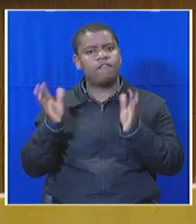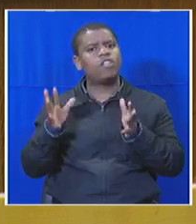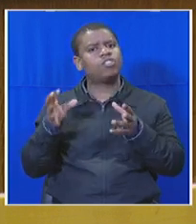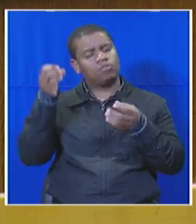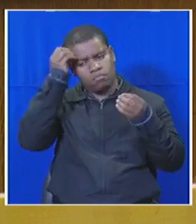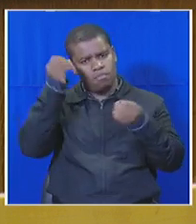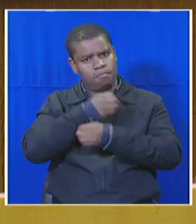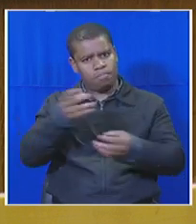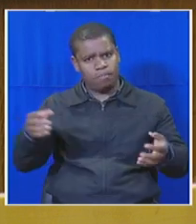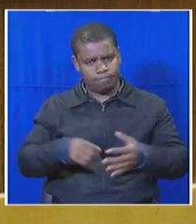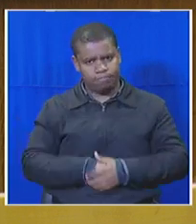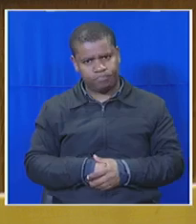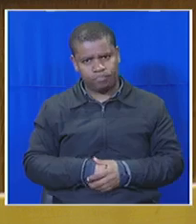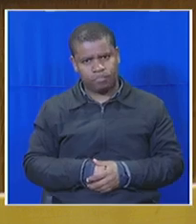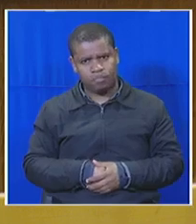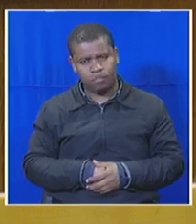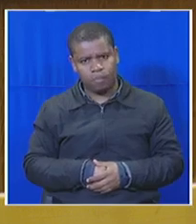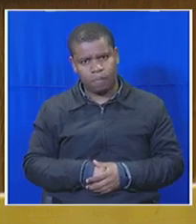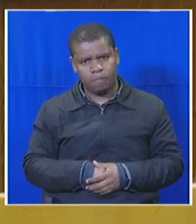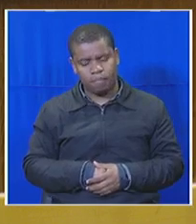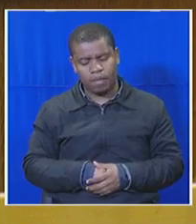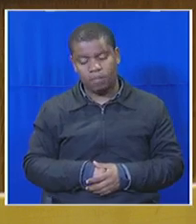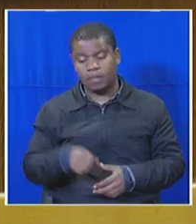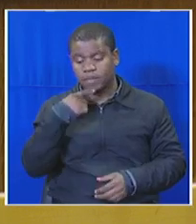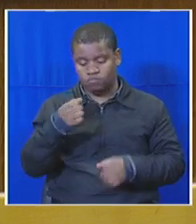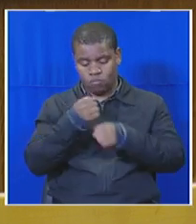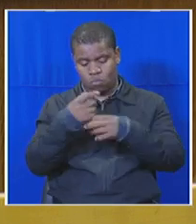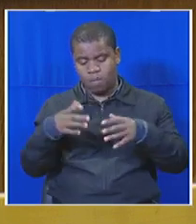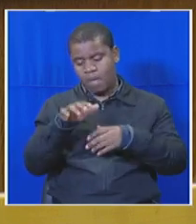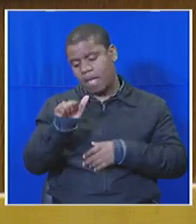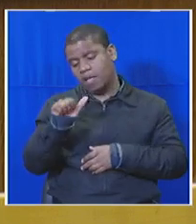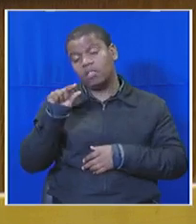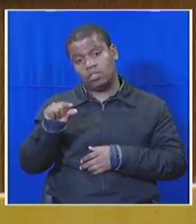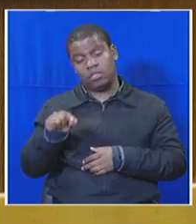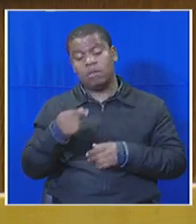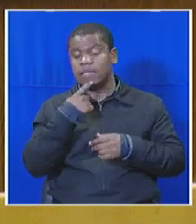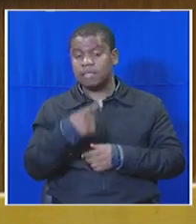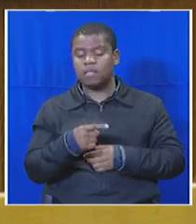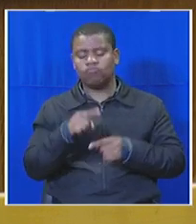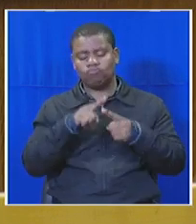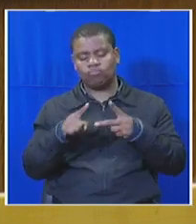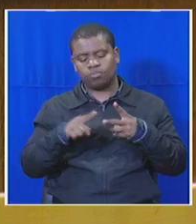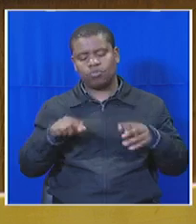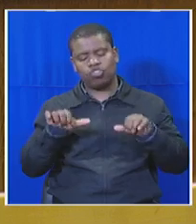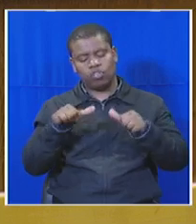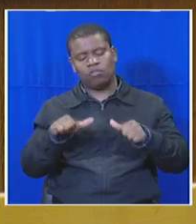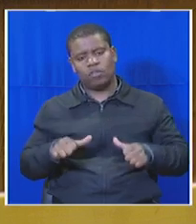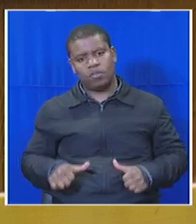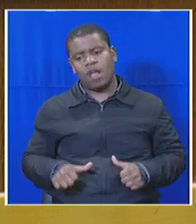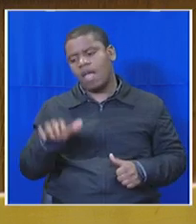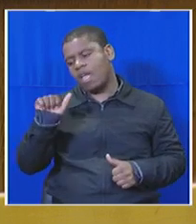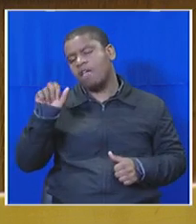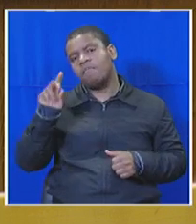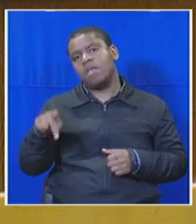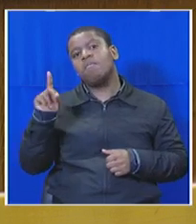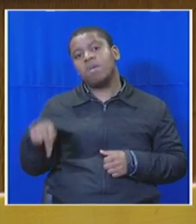a qualified opinion which the AG has reported it was that there were challenges in terms of the APP which